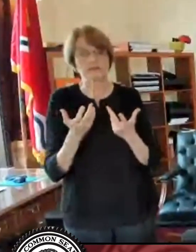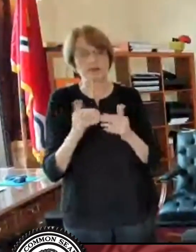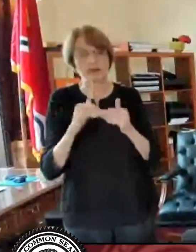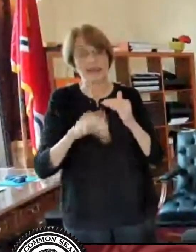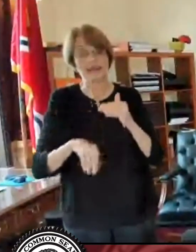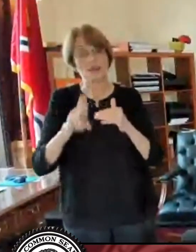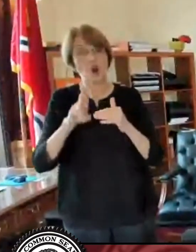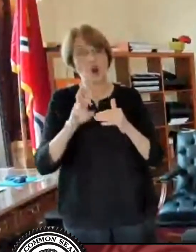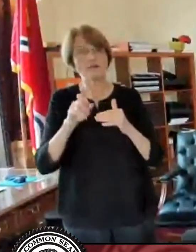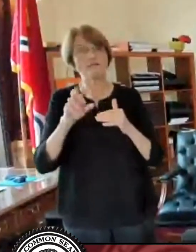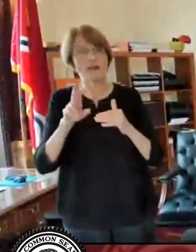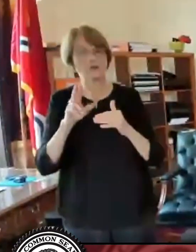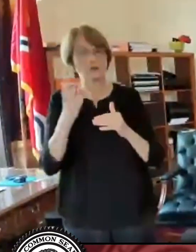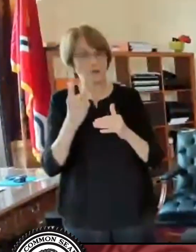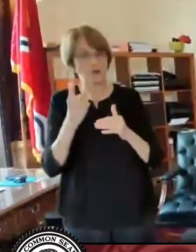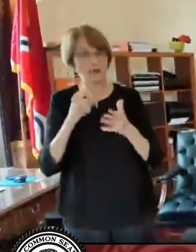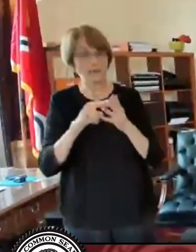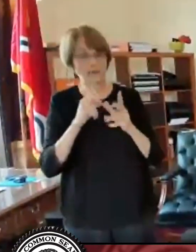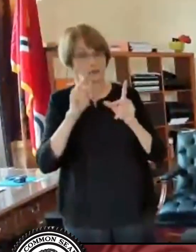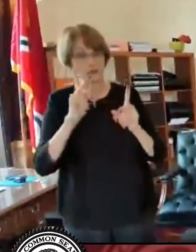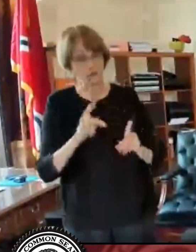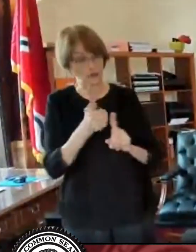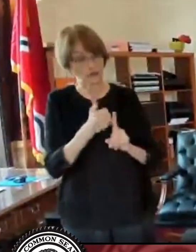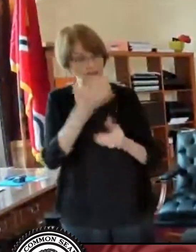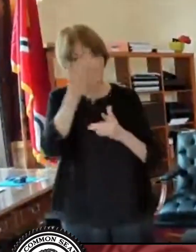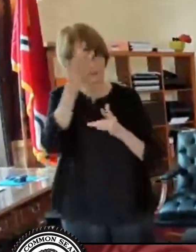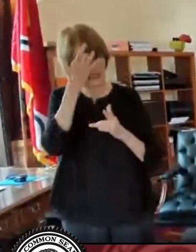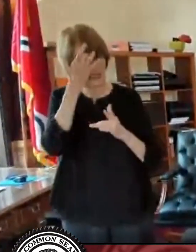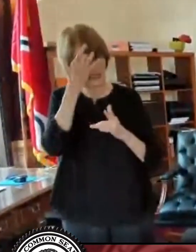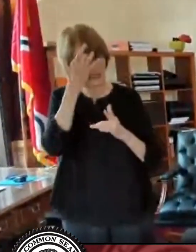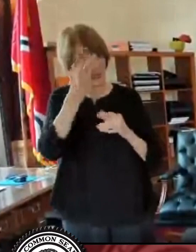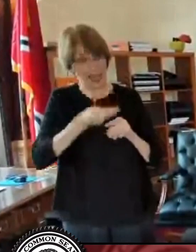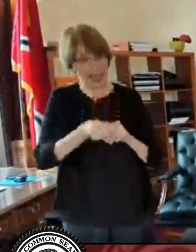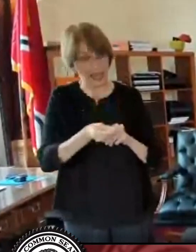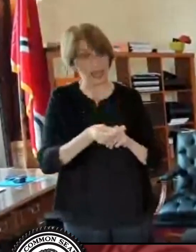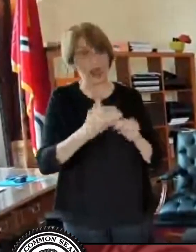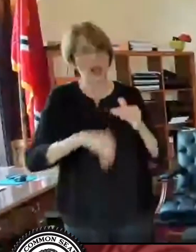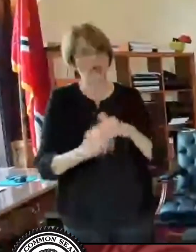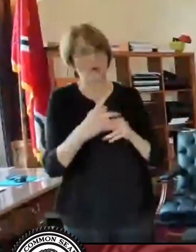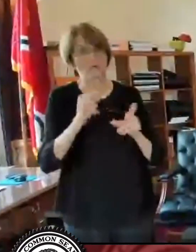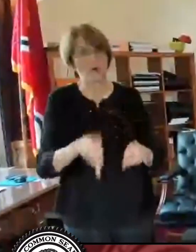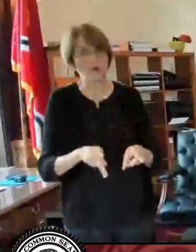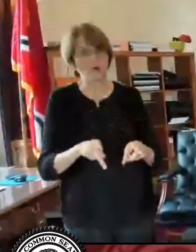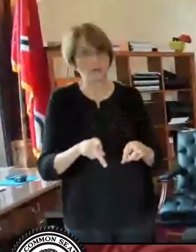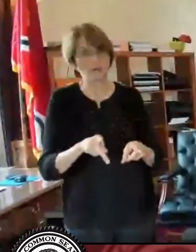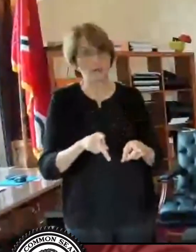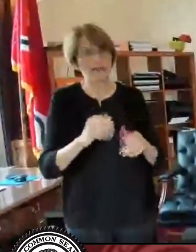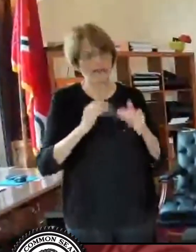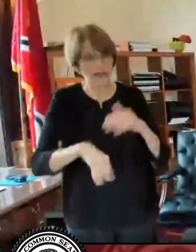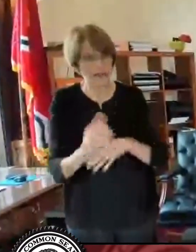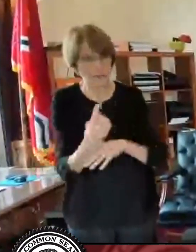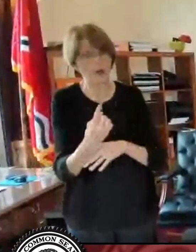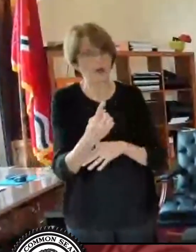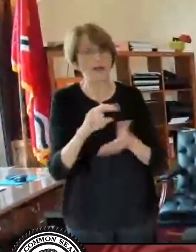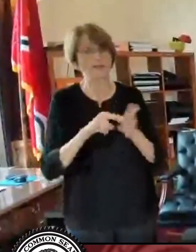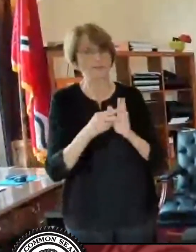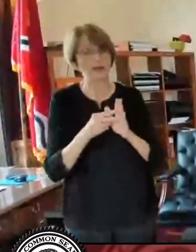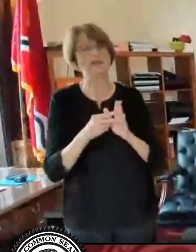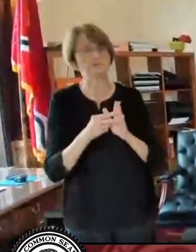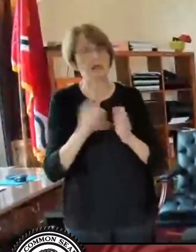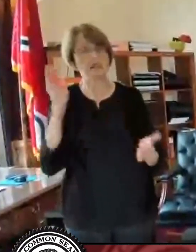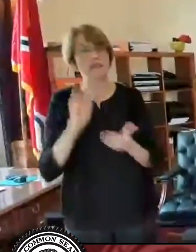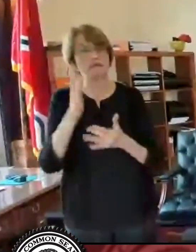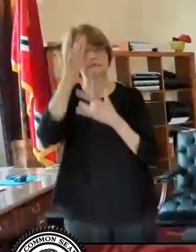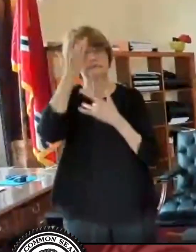of 1, which should mean that we begin to see decreases in the number of cases in the city of St. Louis. We